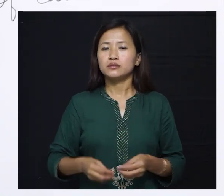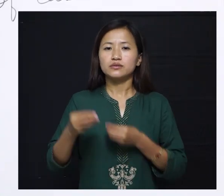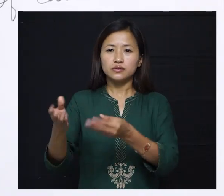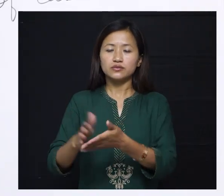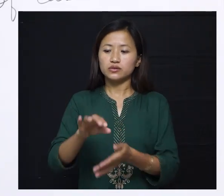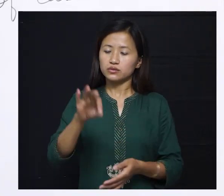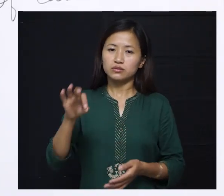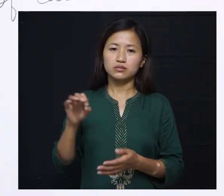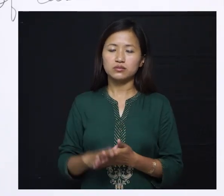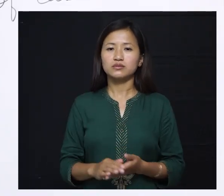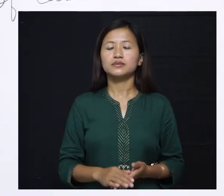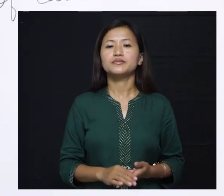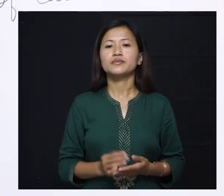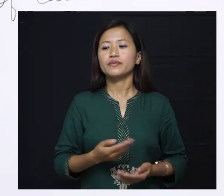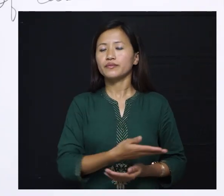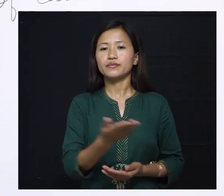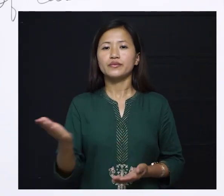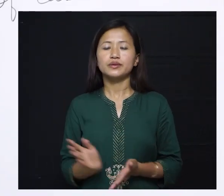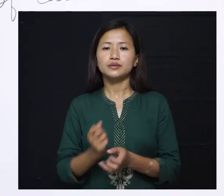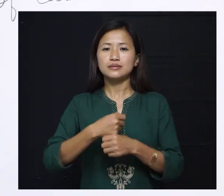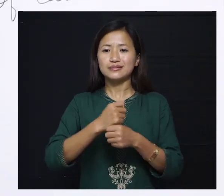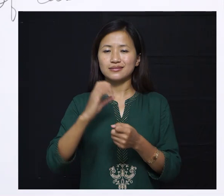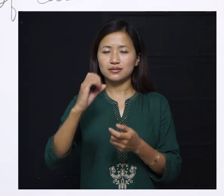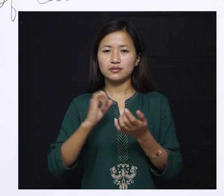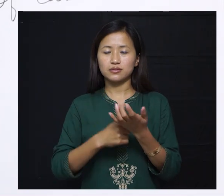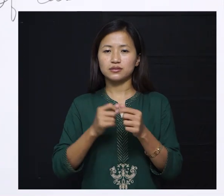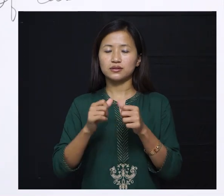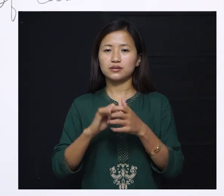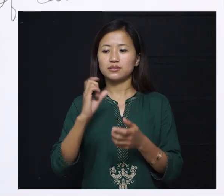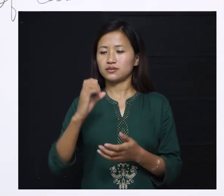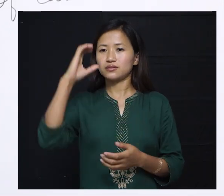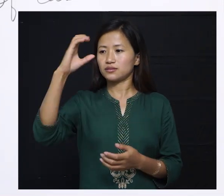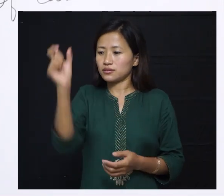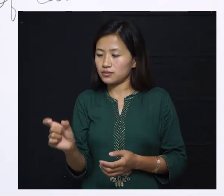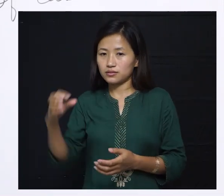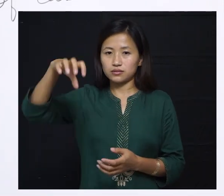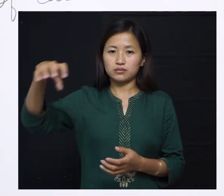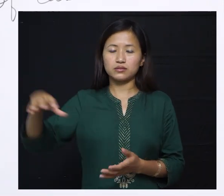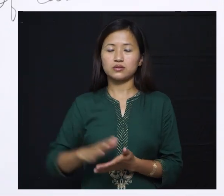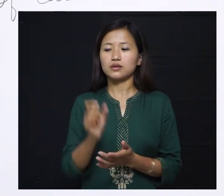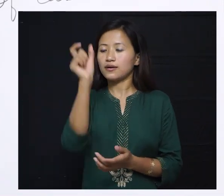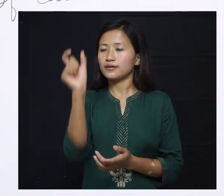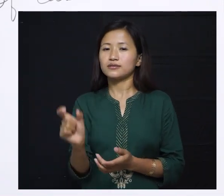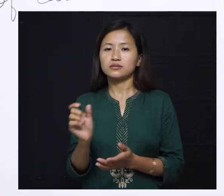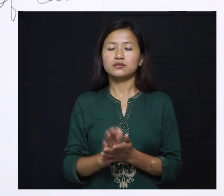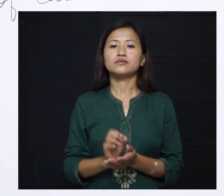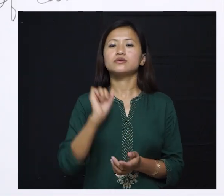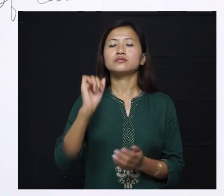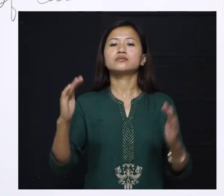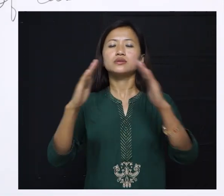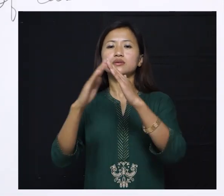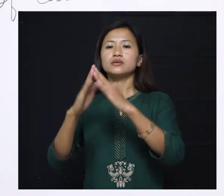depending on their favor, they made certain cities as the main cities and towns of their kingdom.